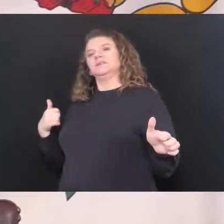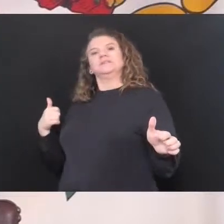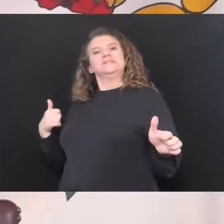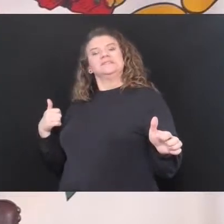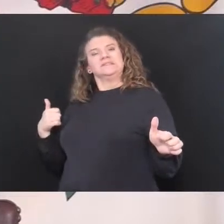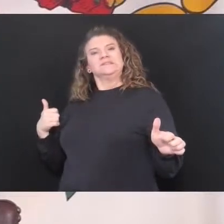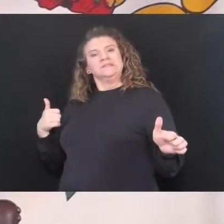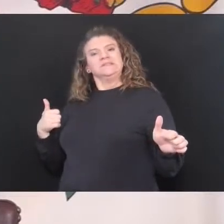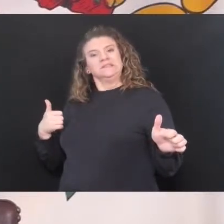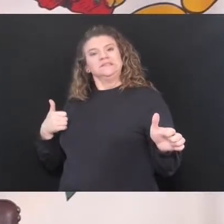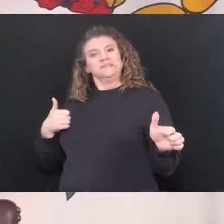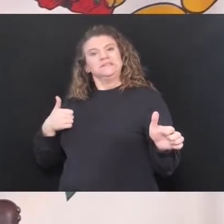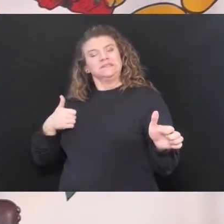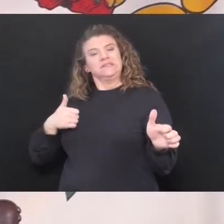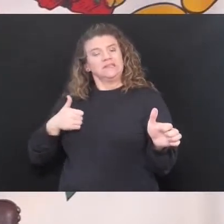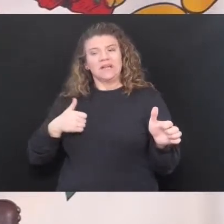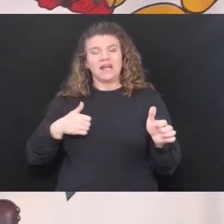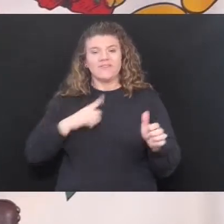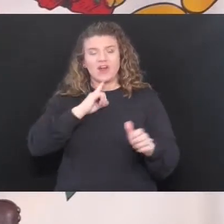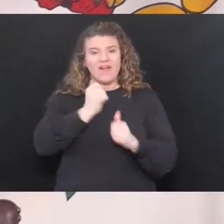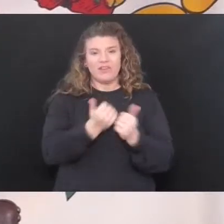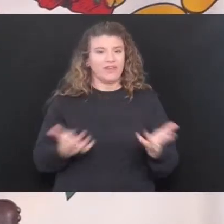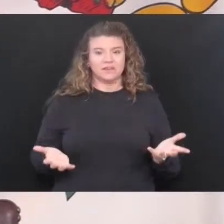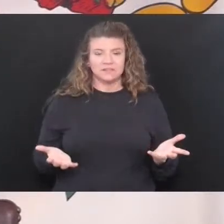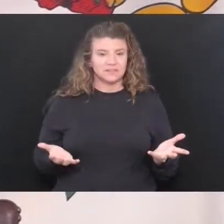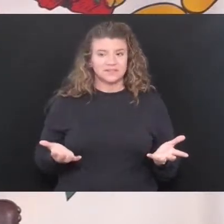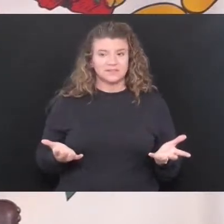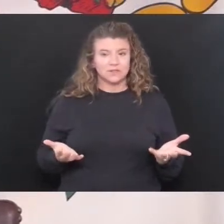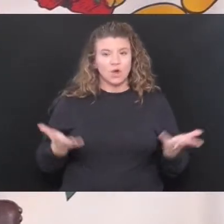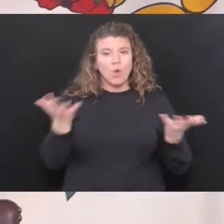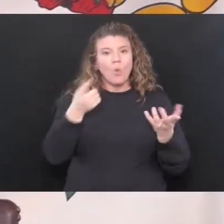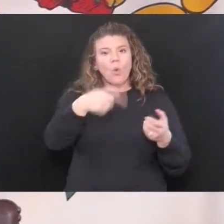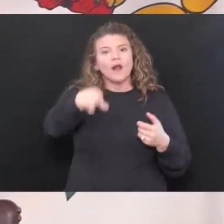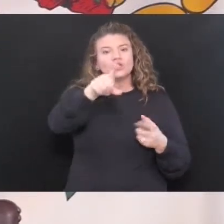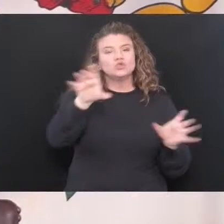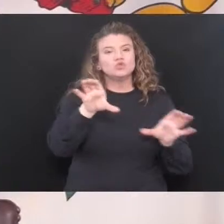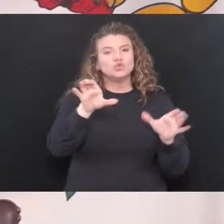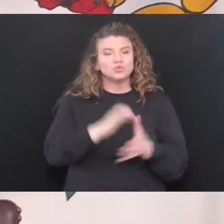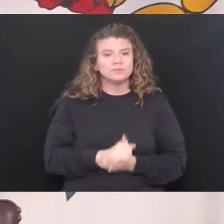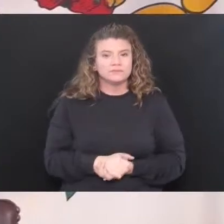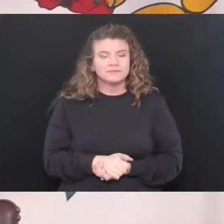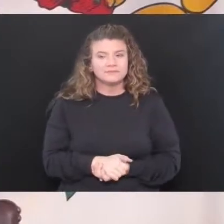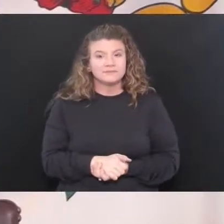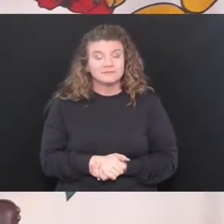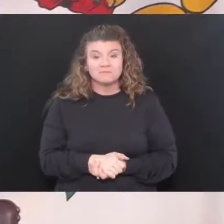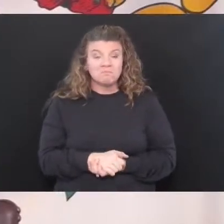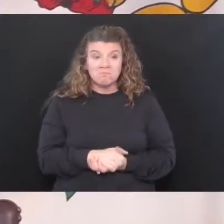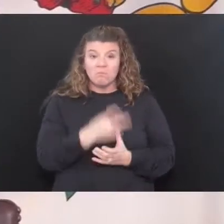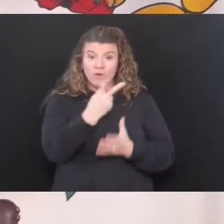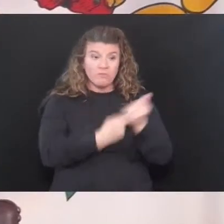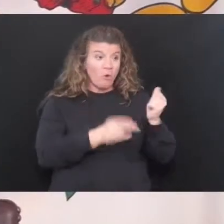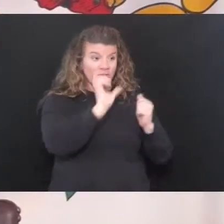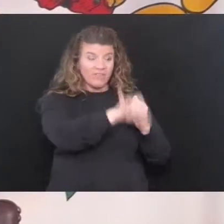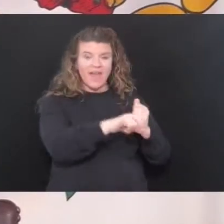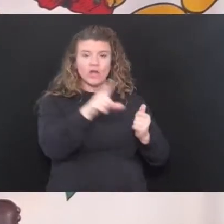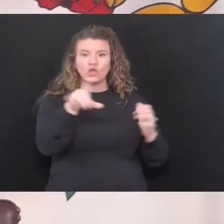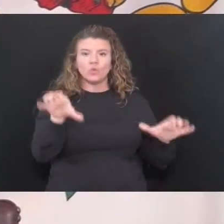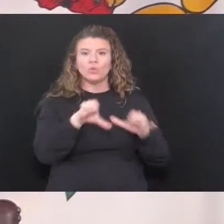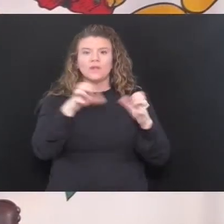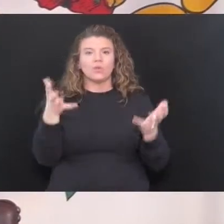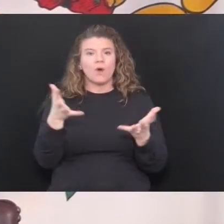unbelievable. In all cases, what did you do, West Virginia? In all cases, what did you do?